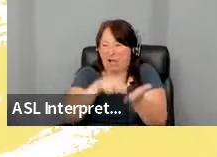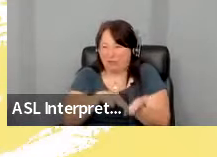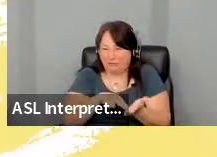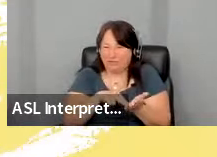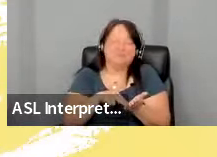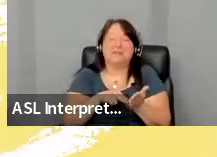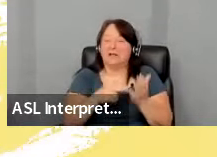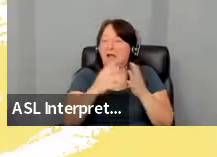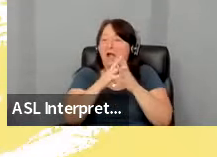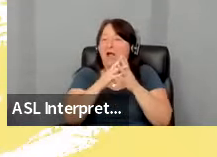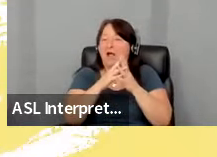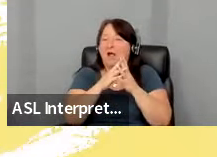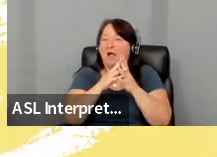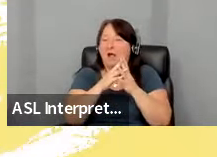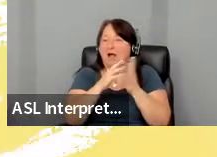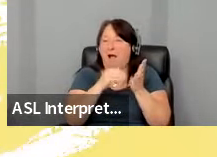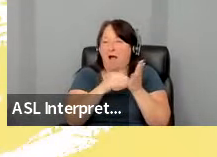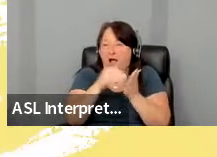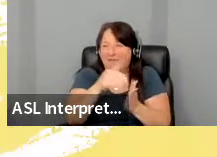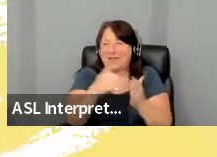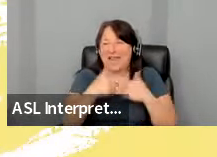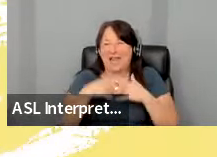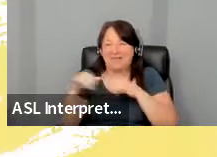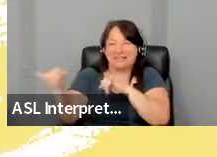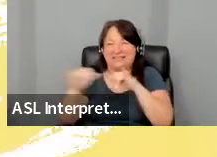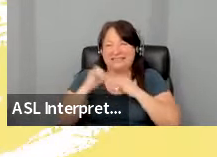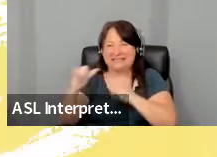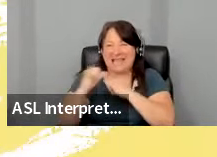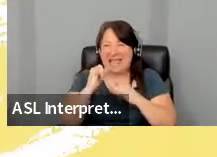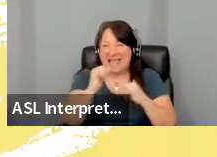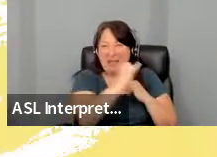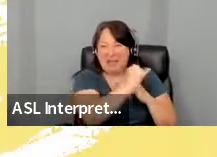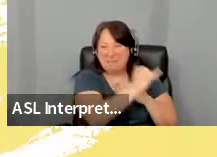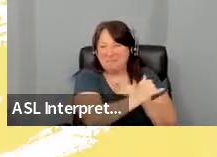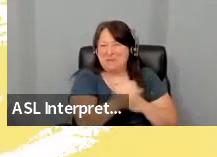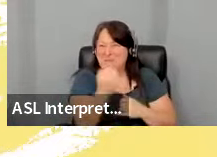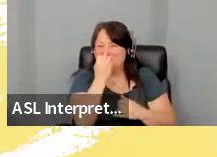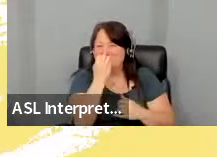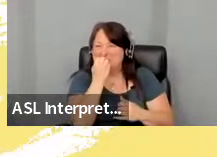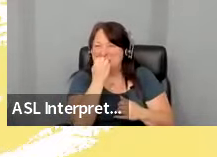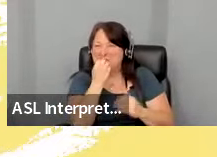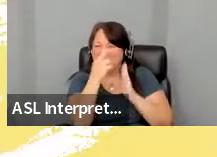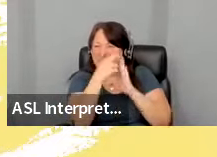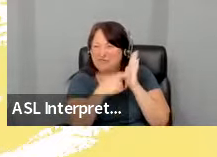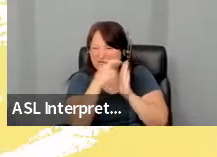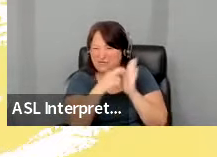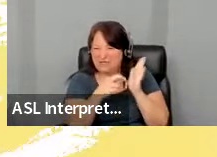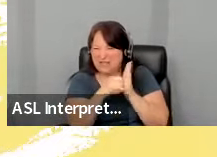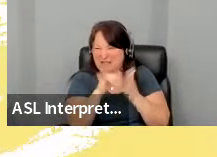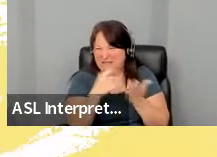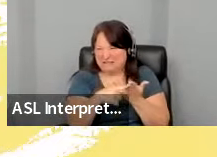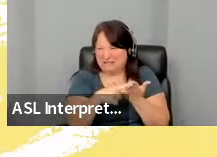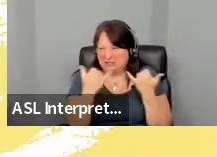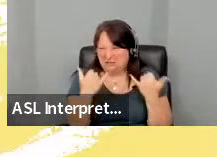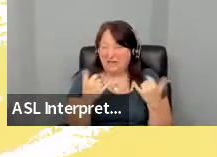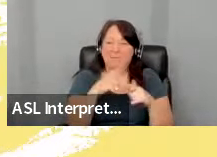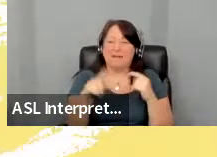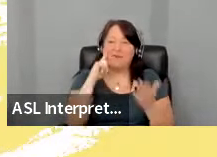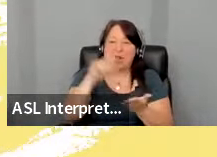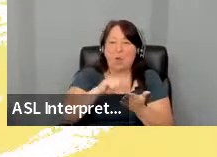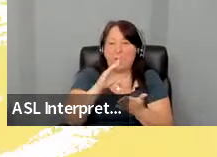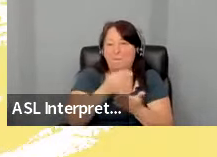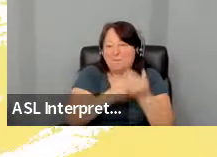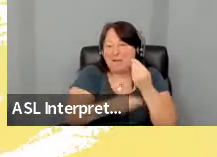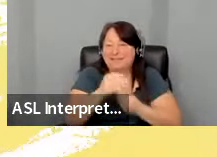contain very similar meal period provisions to what we've talked about today, but occasionally for the very low budget project like student